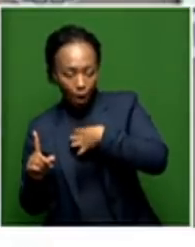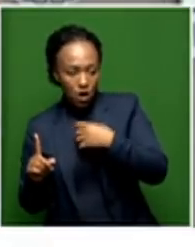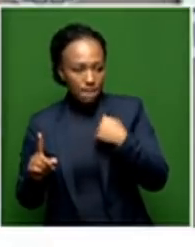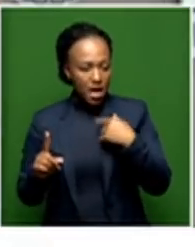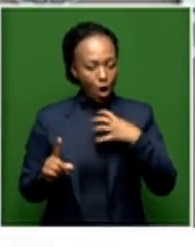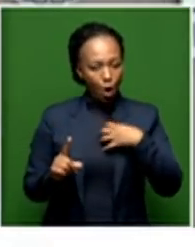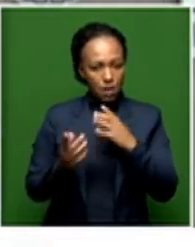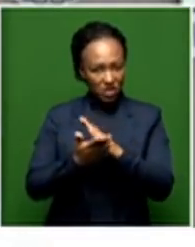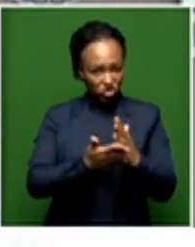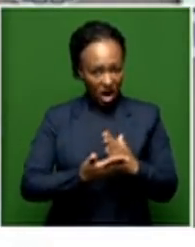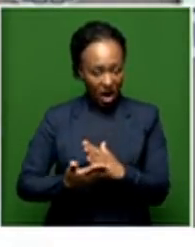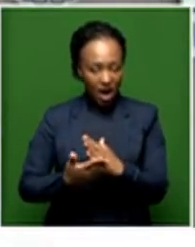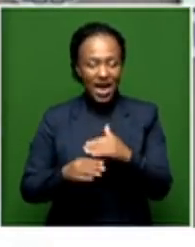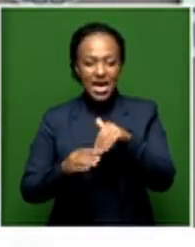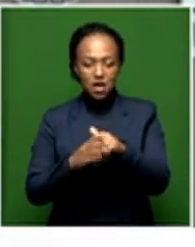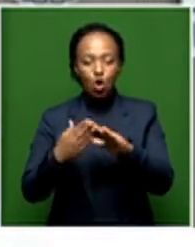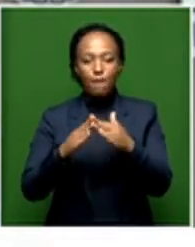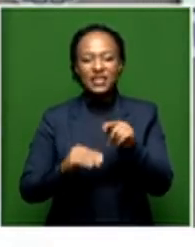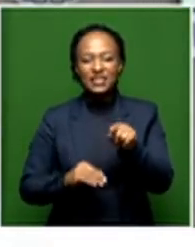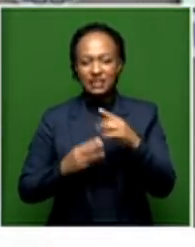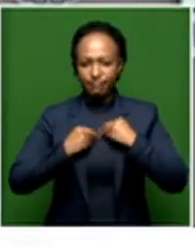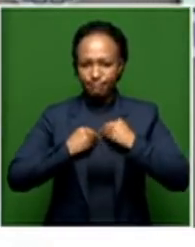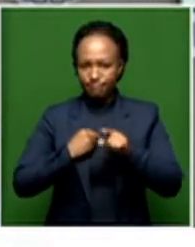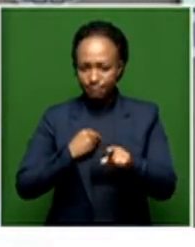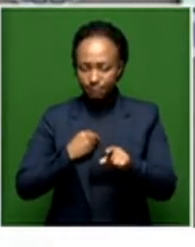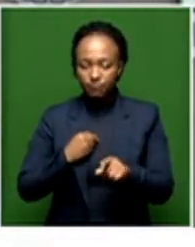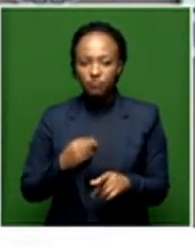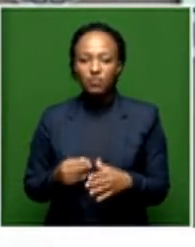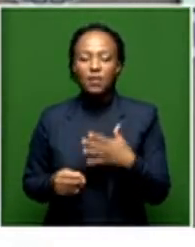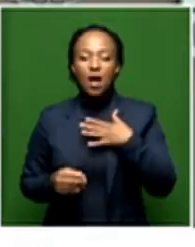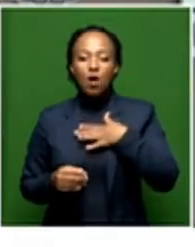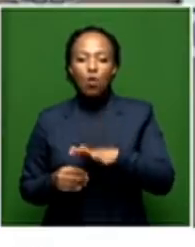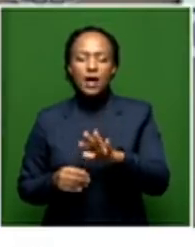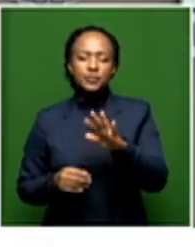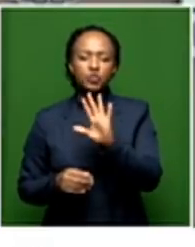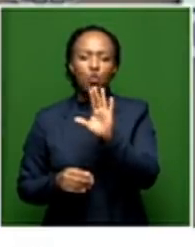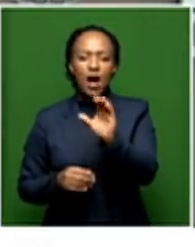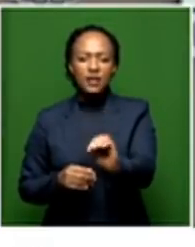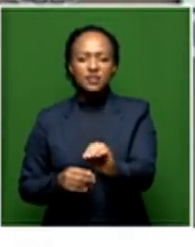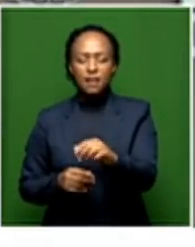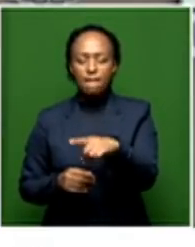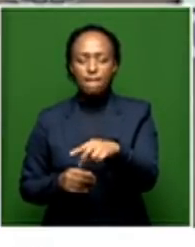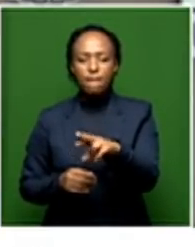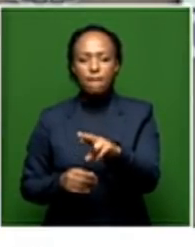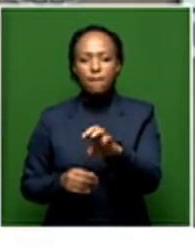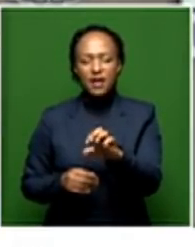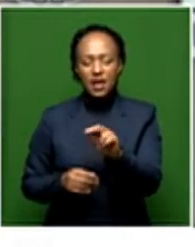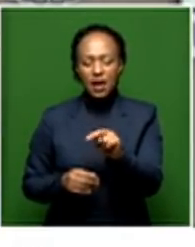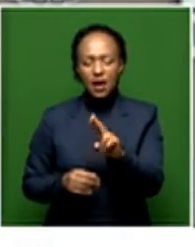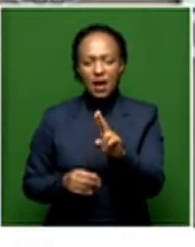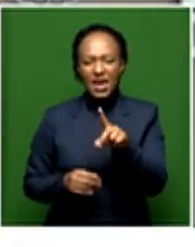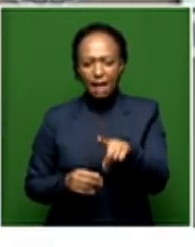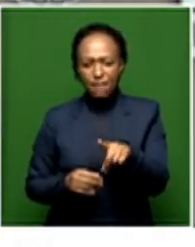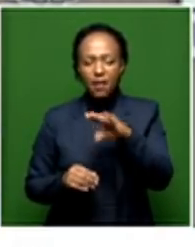that. It says, I really want to find out about prenups in a customary marriage. My understanding is